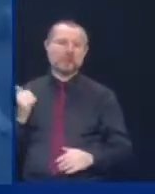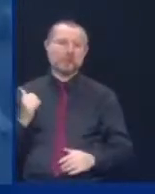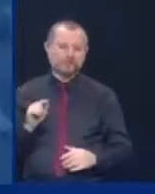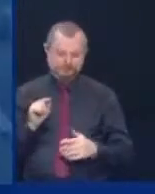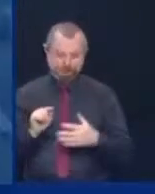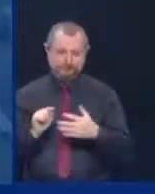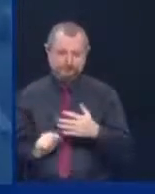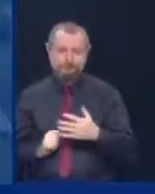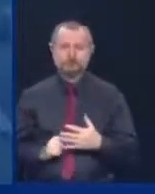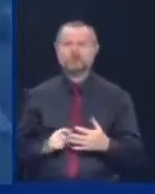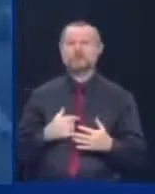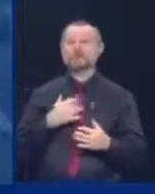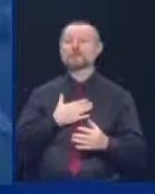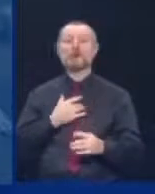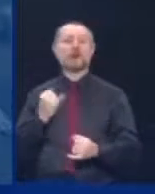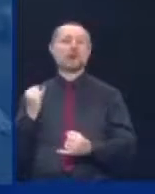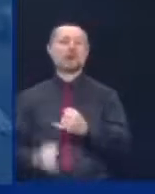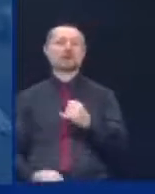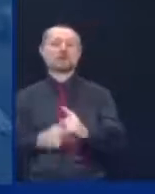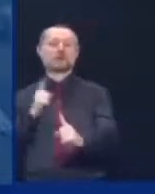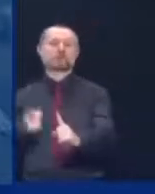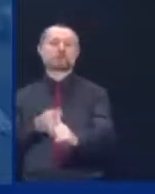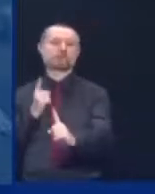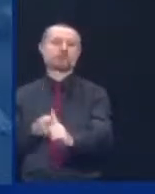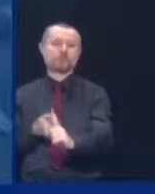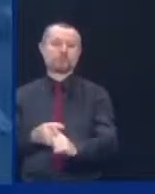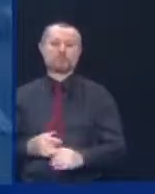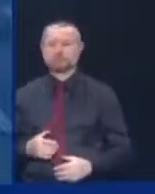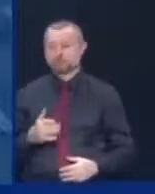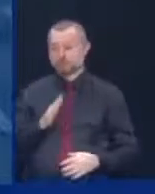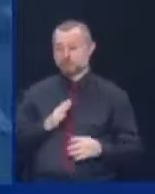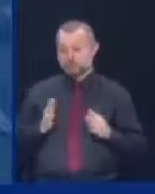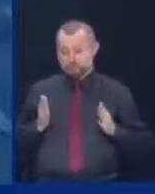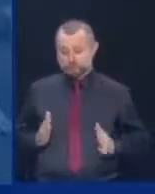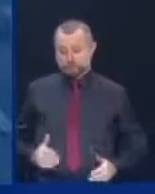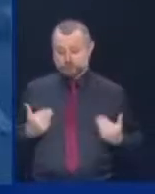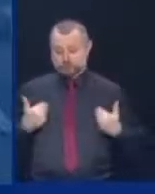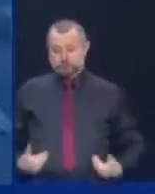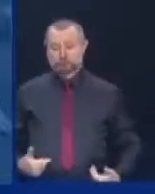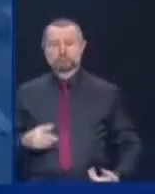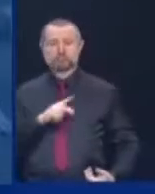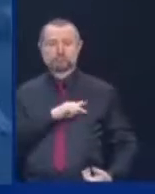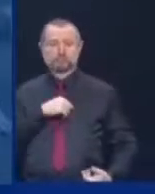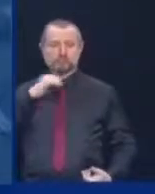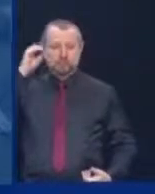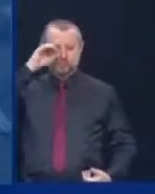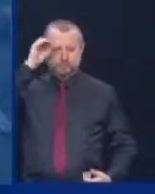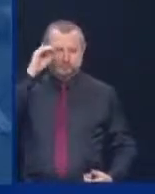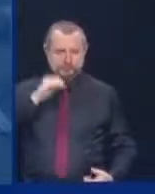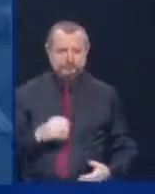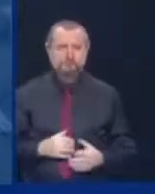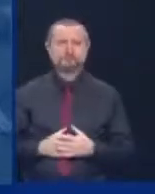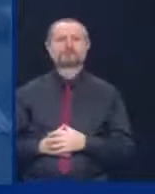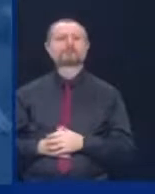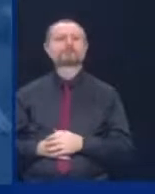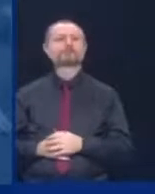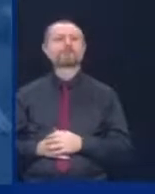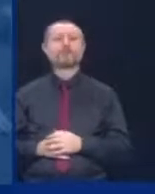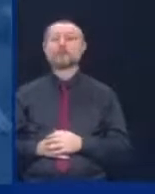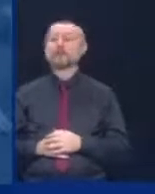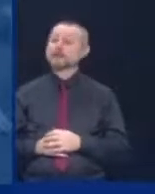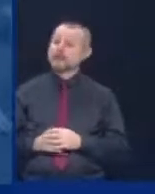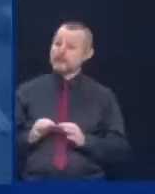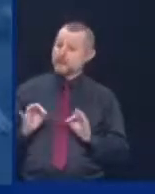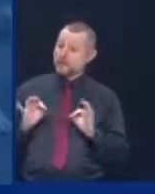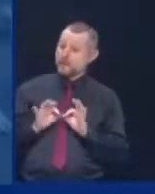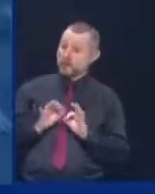This is my last point. Thanksgiving, this is my personal opinion. So it's worth what you pay for it. Since you